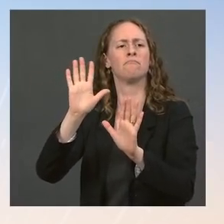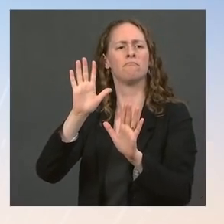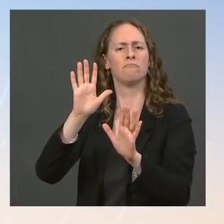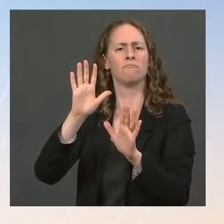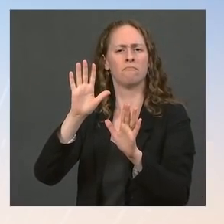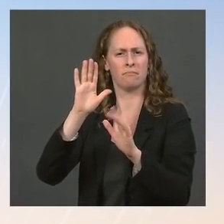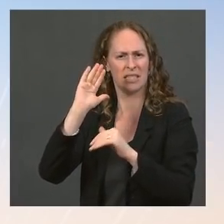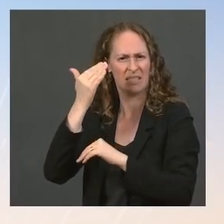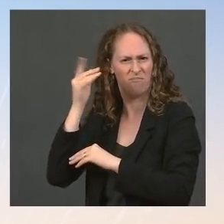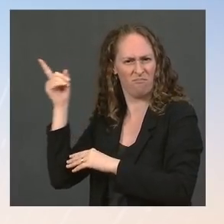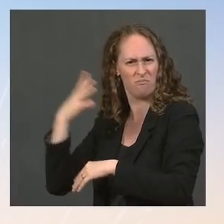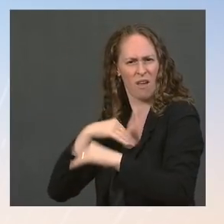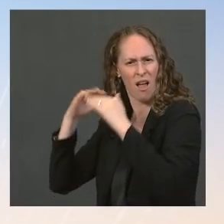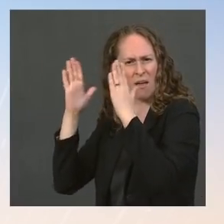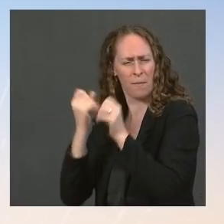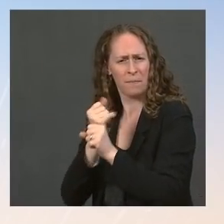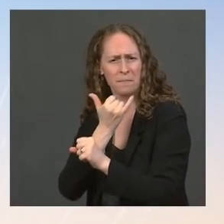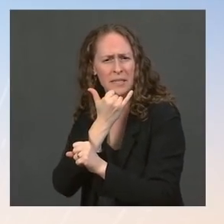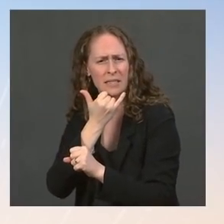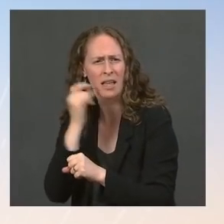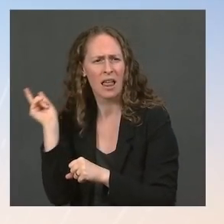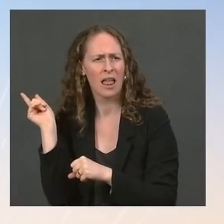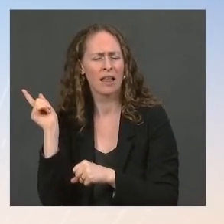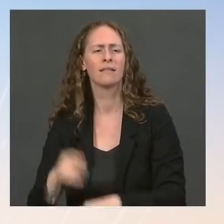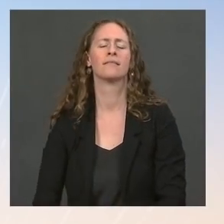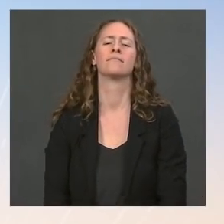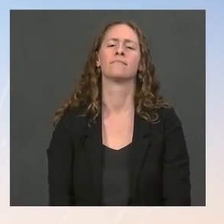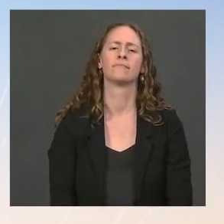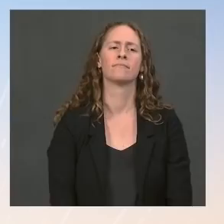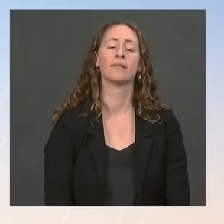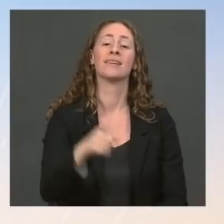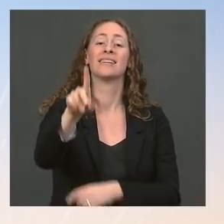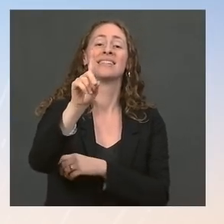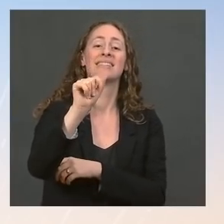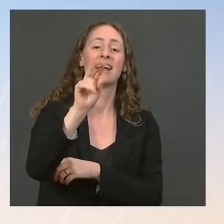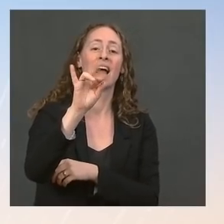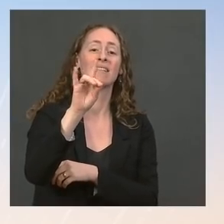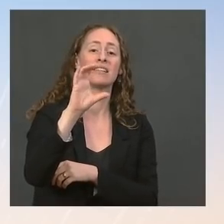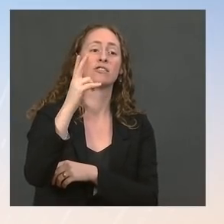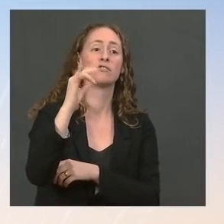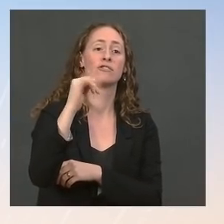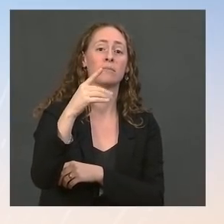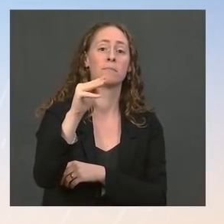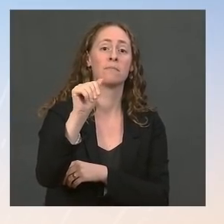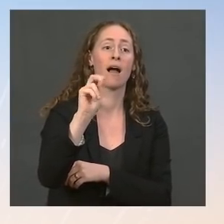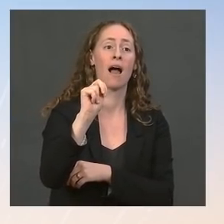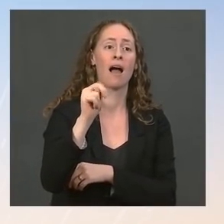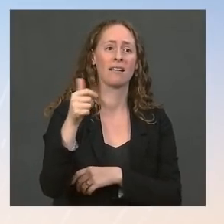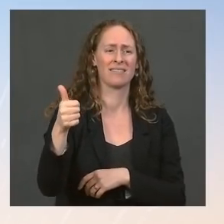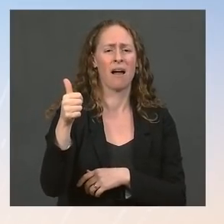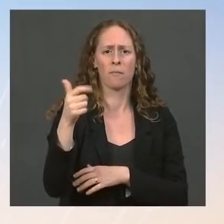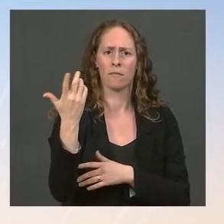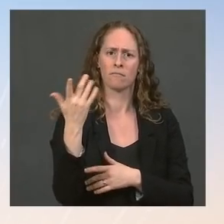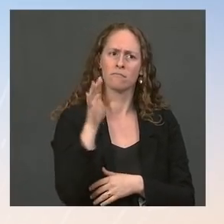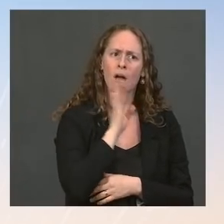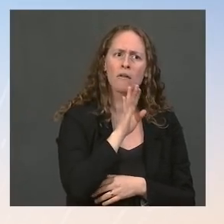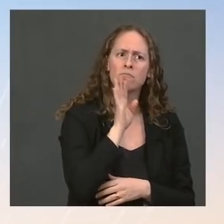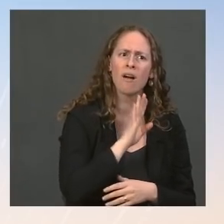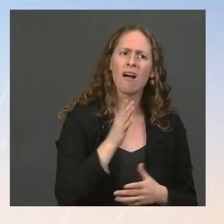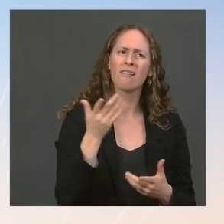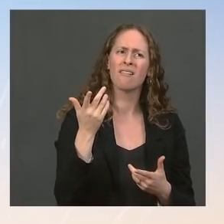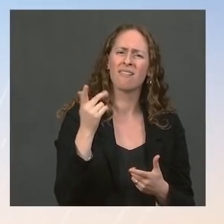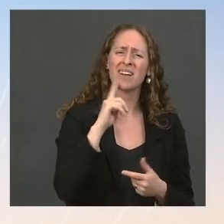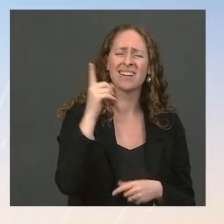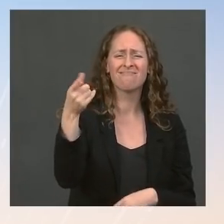we share David Chipman's frustration that he wasn't confirmed. We felt that he was absolutely qualified,